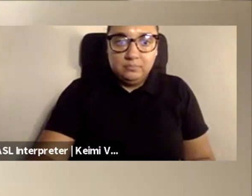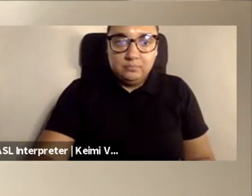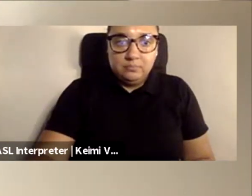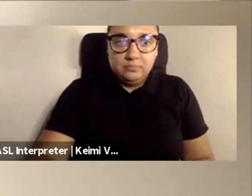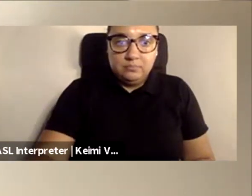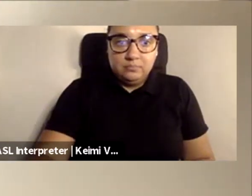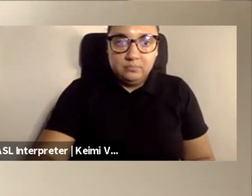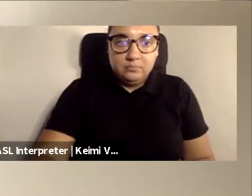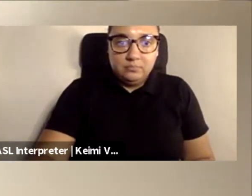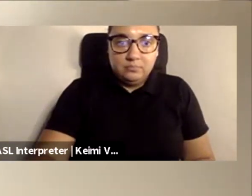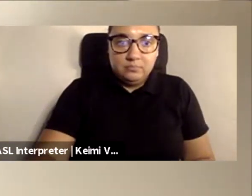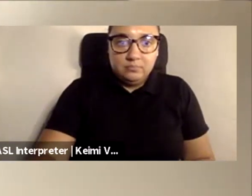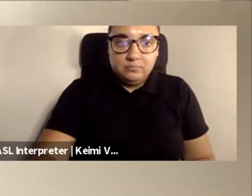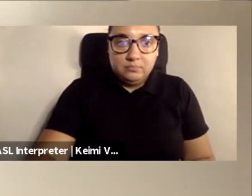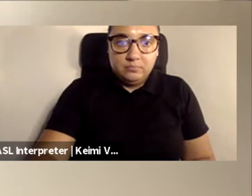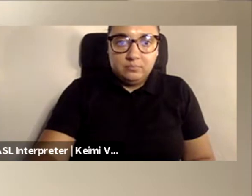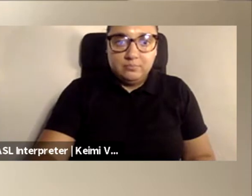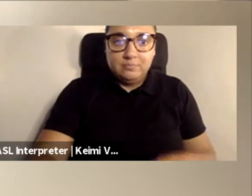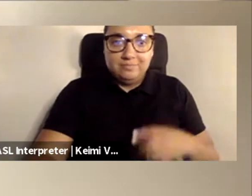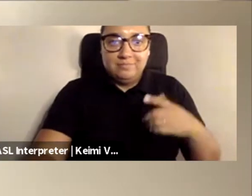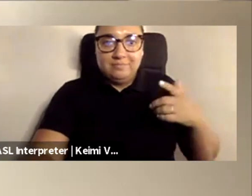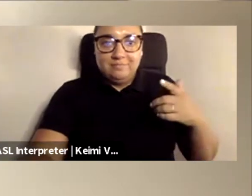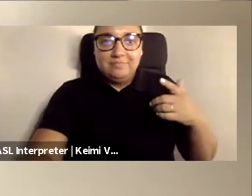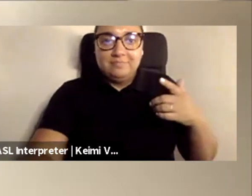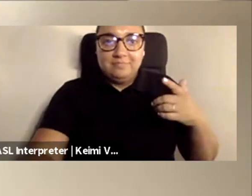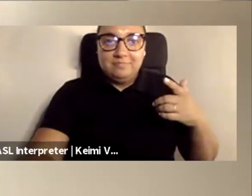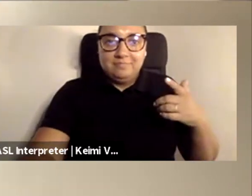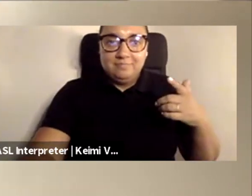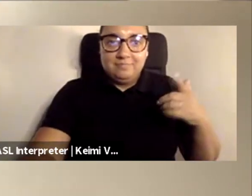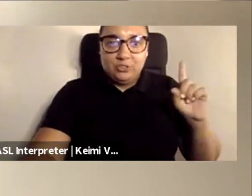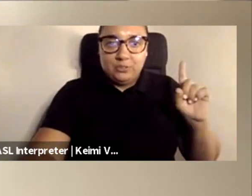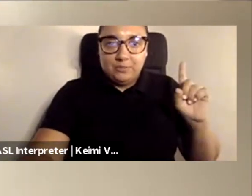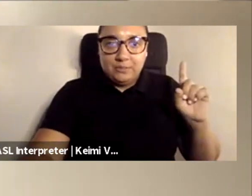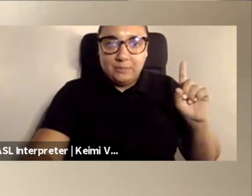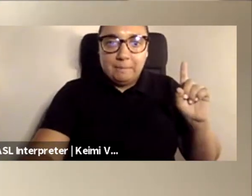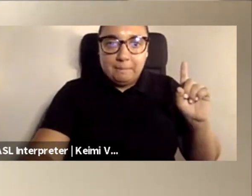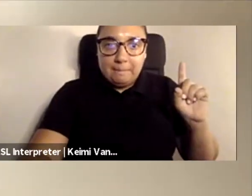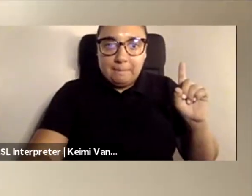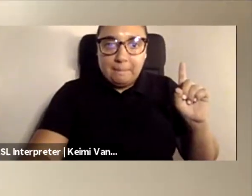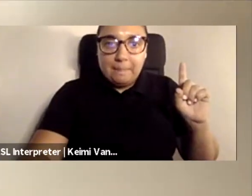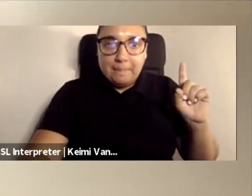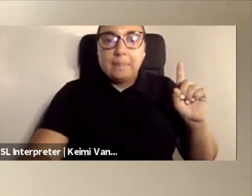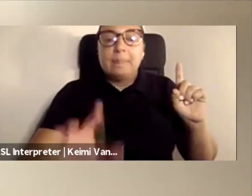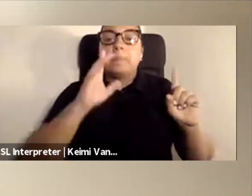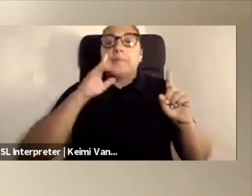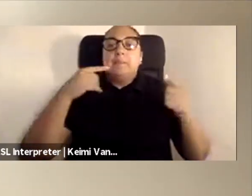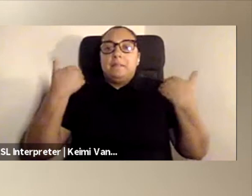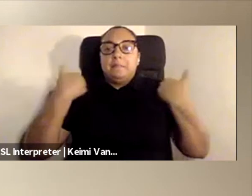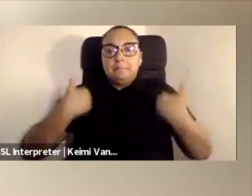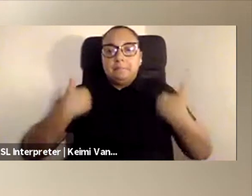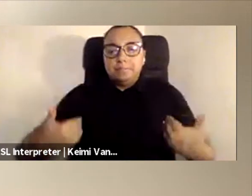of the Lenape people, also known as Elmhurst, Queens, New York. I am a fair-skinned mixed Japanese and